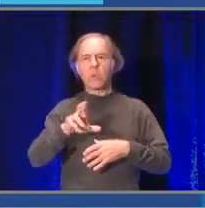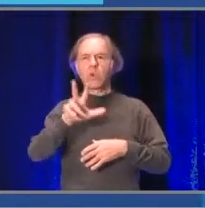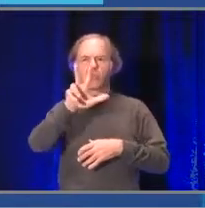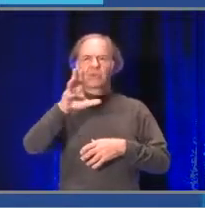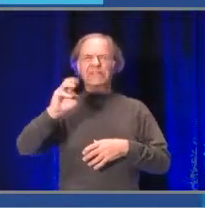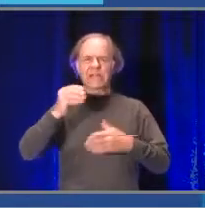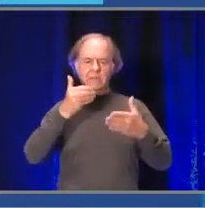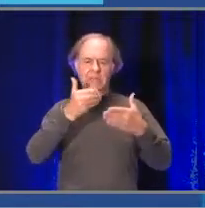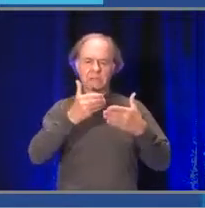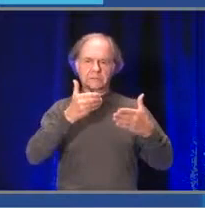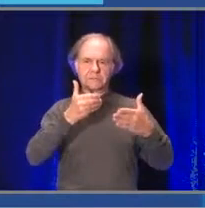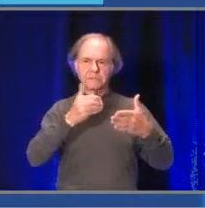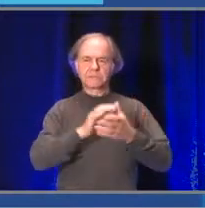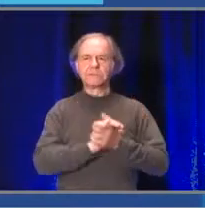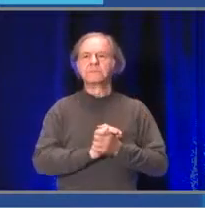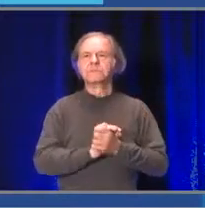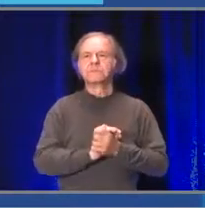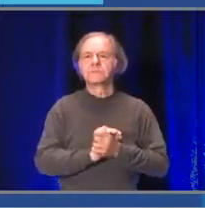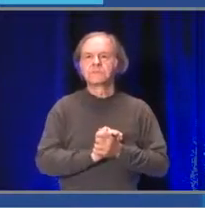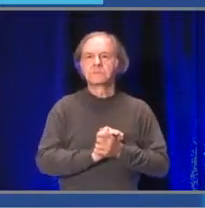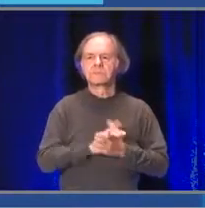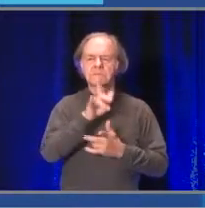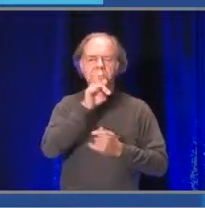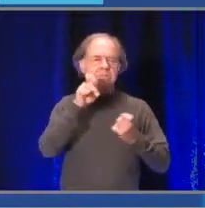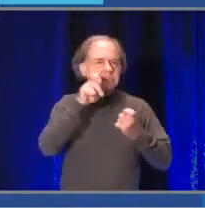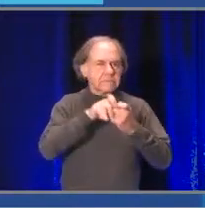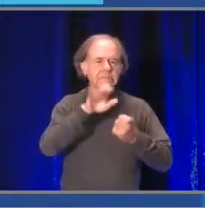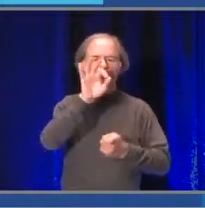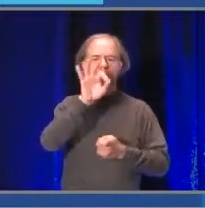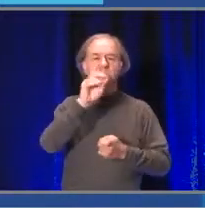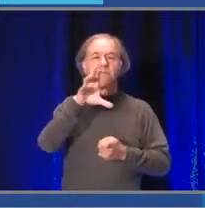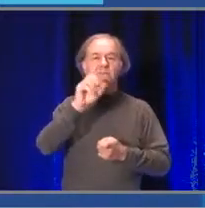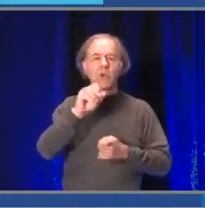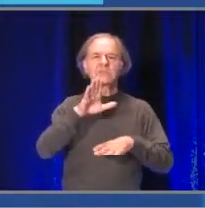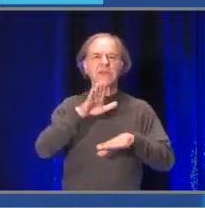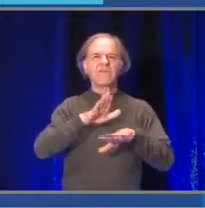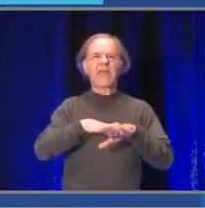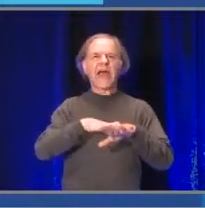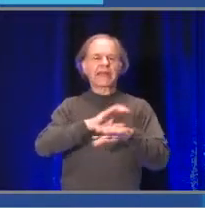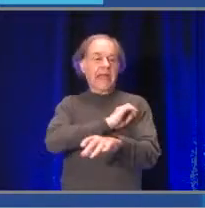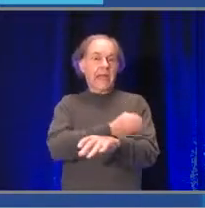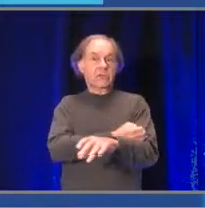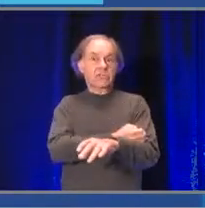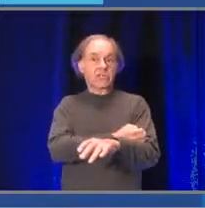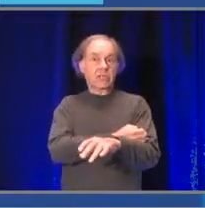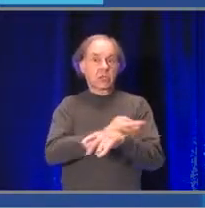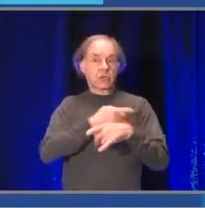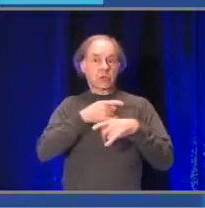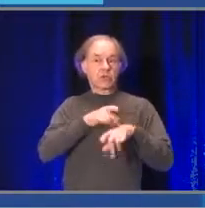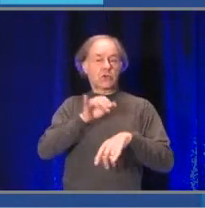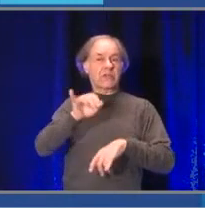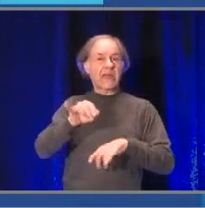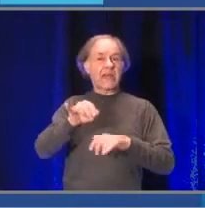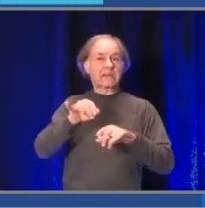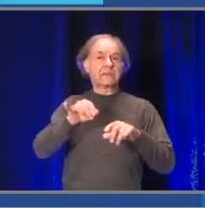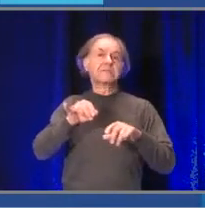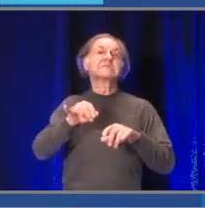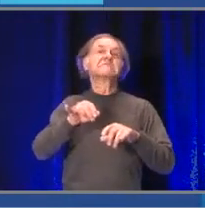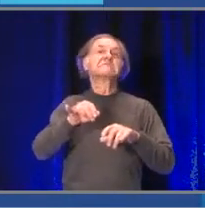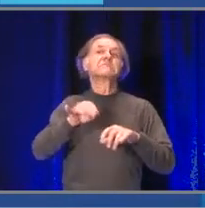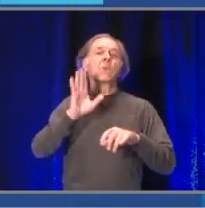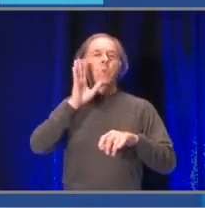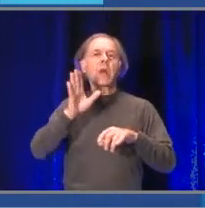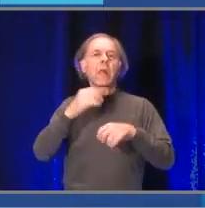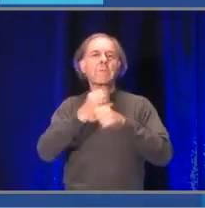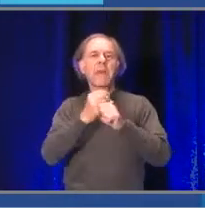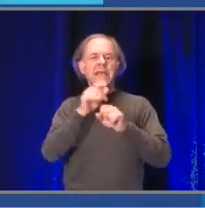3 centimeters. Precise focusing of ultrasound energy during a HIFU procedure rapidly elevates the